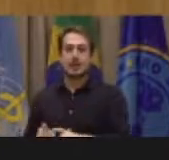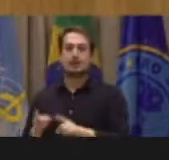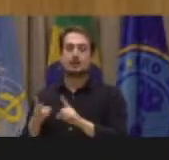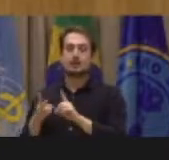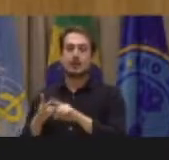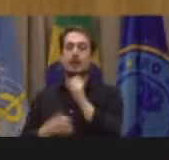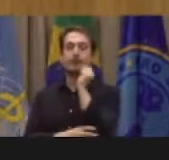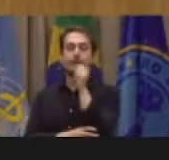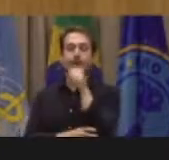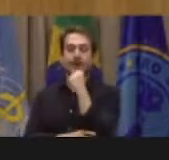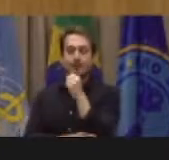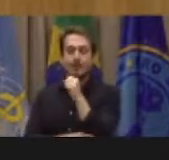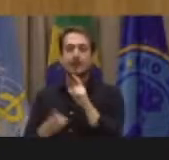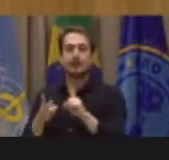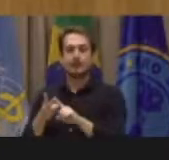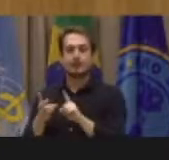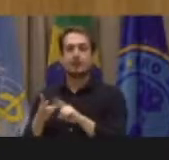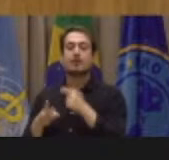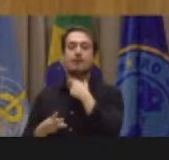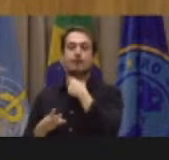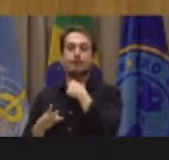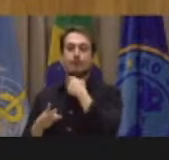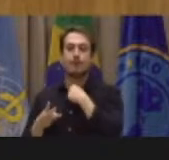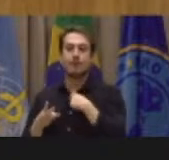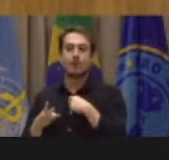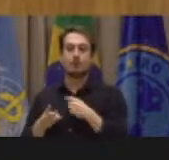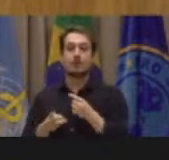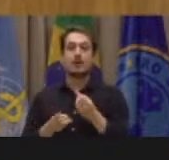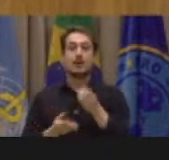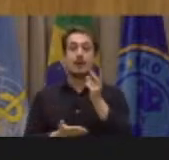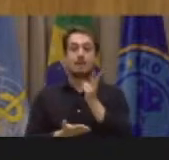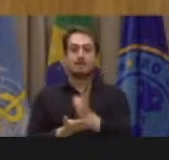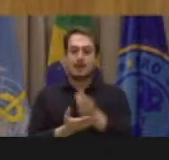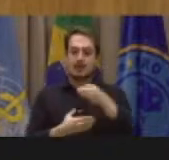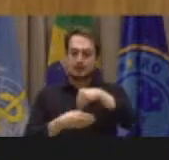a psychiatrist, a physiotherapist, and